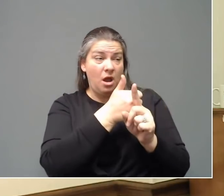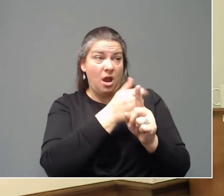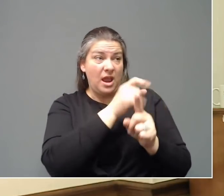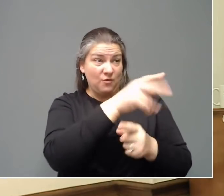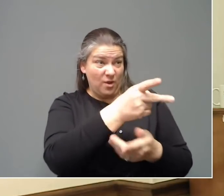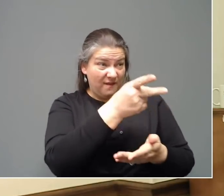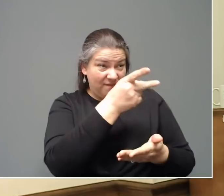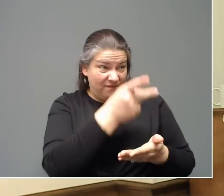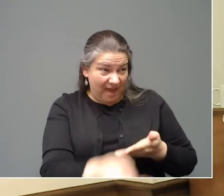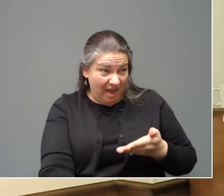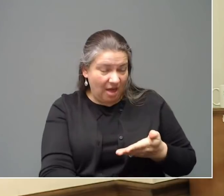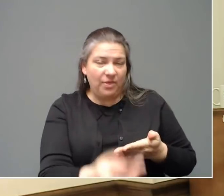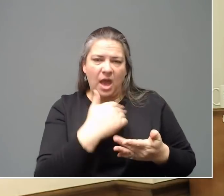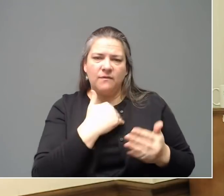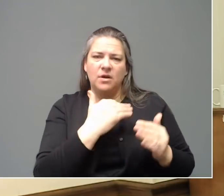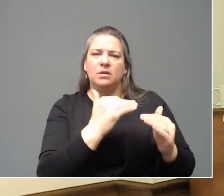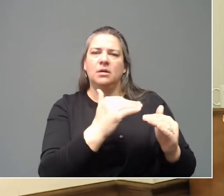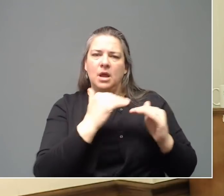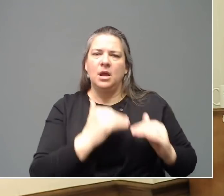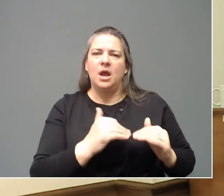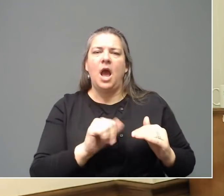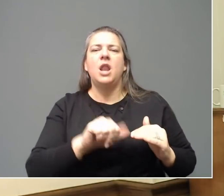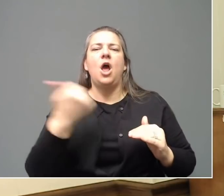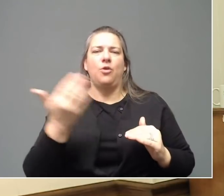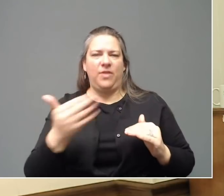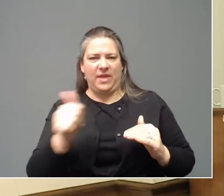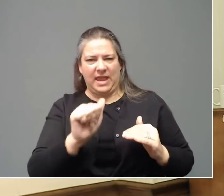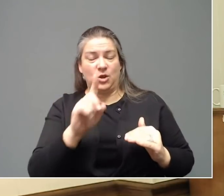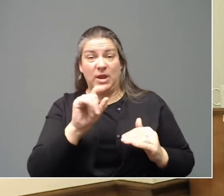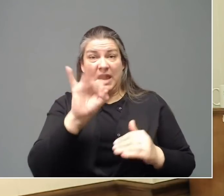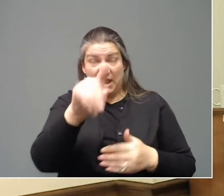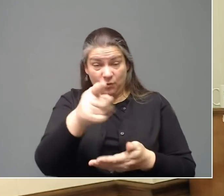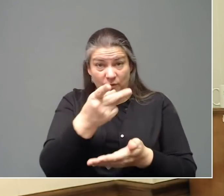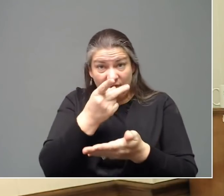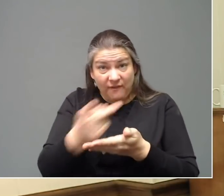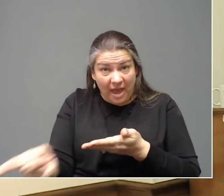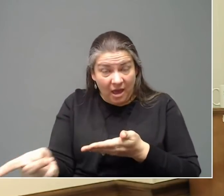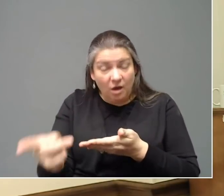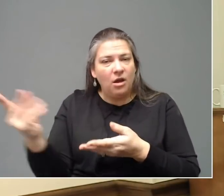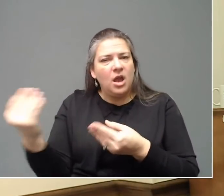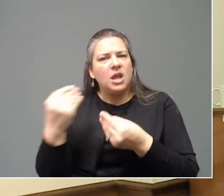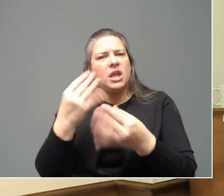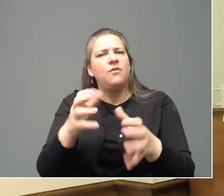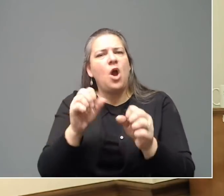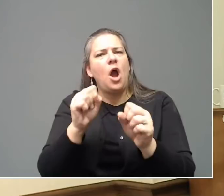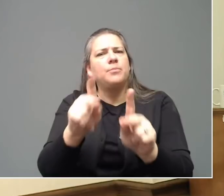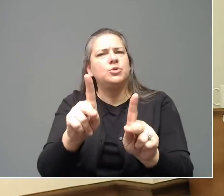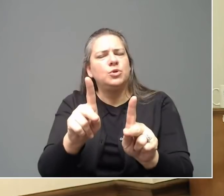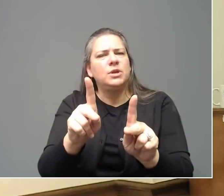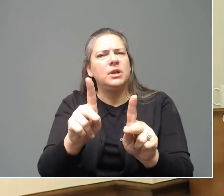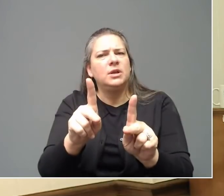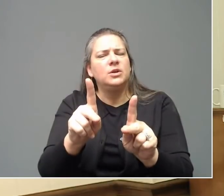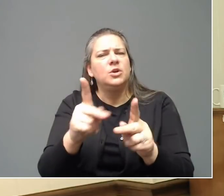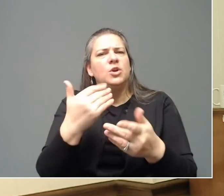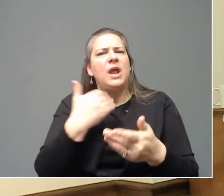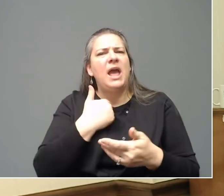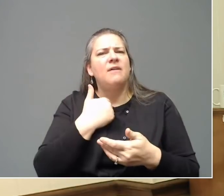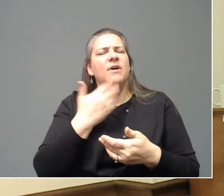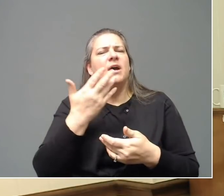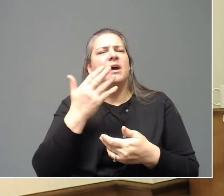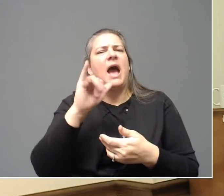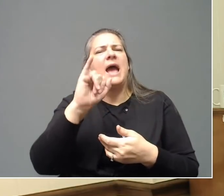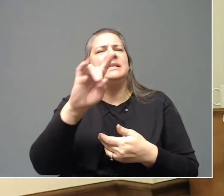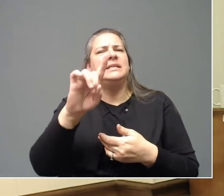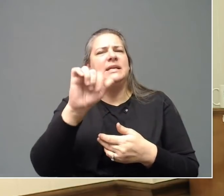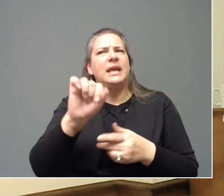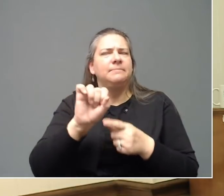that a lot of people do fail that. If you fail that, you're given the opportunity to provide your ID documents to prove who